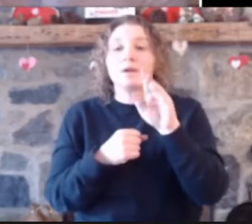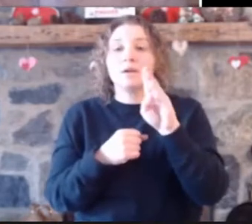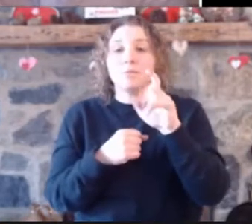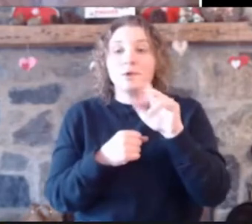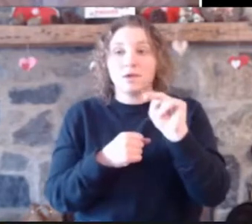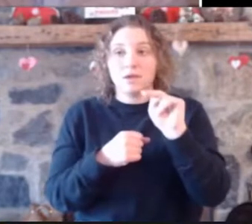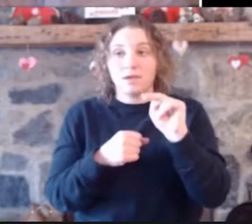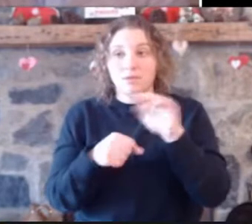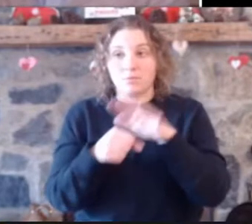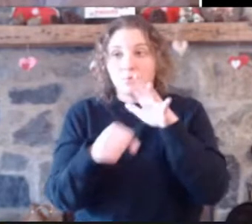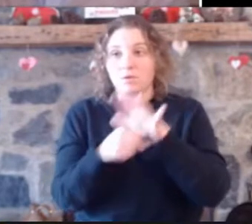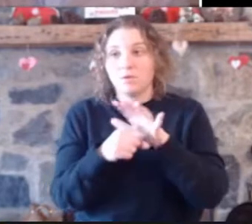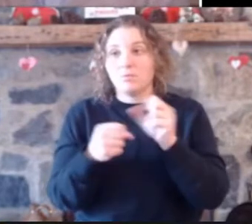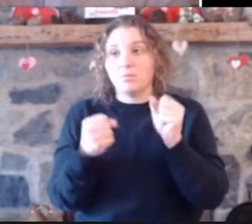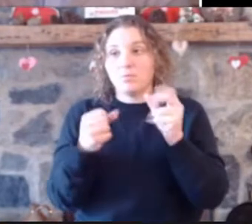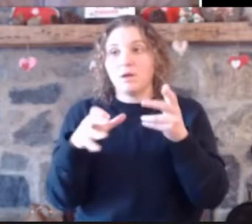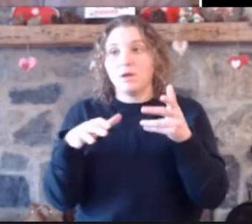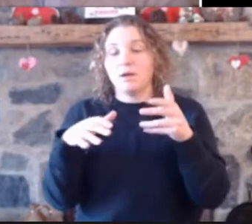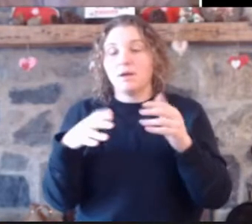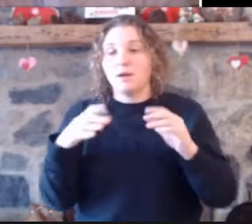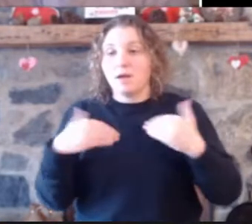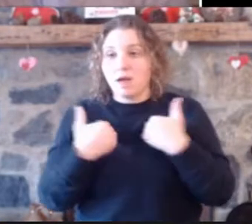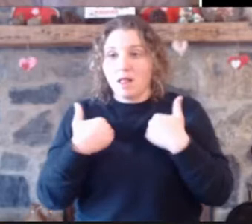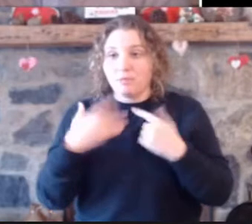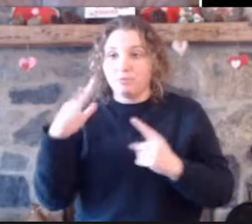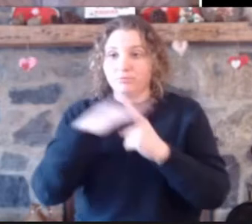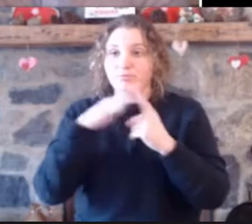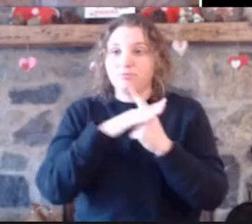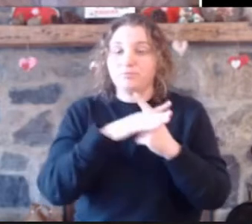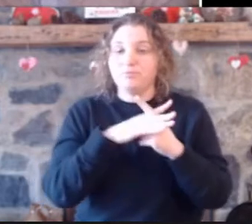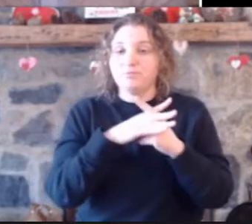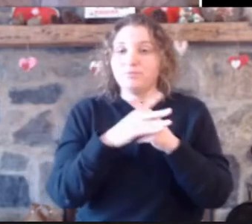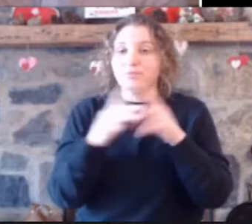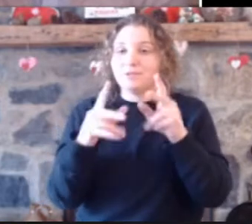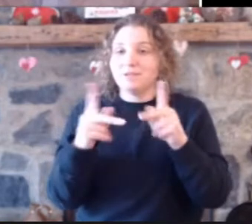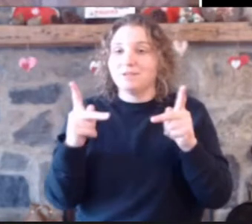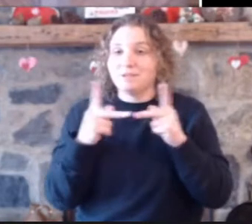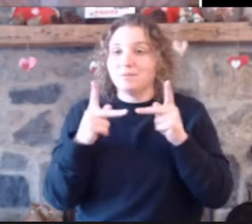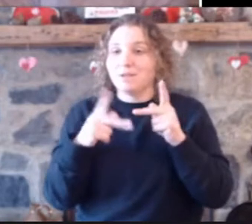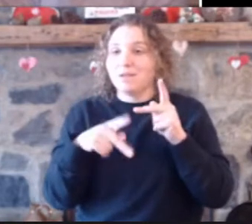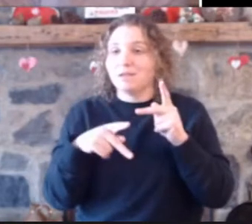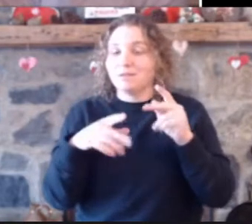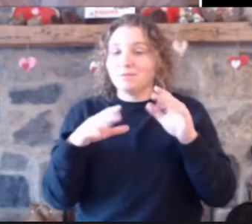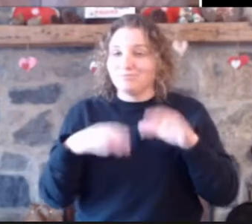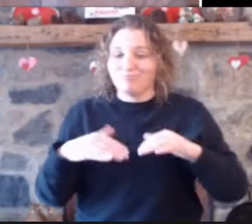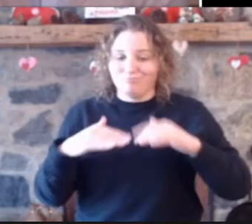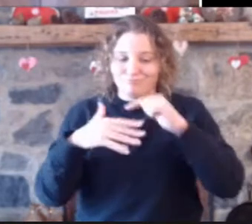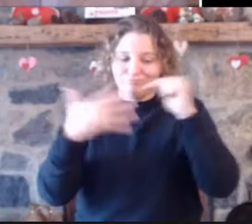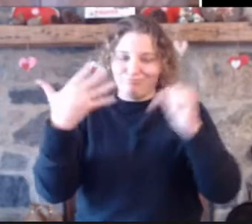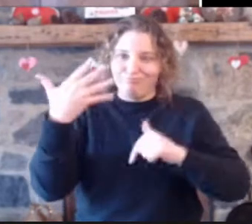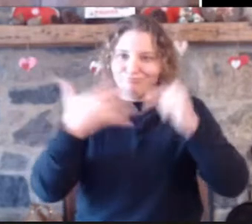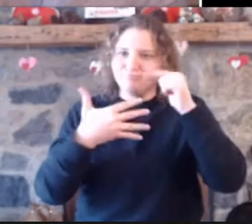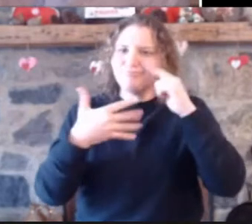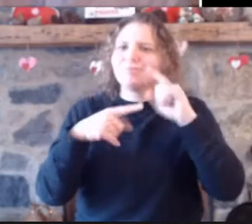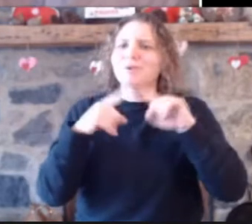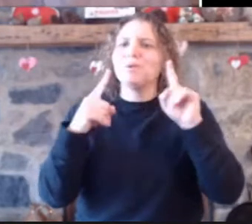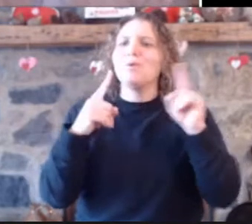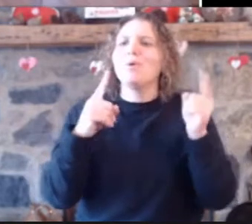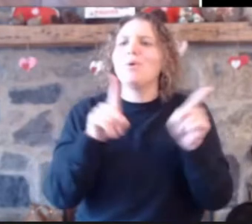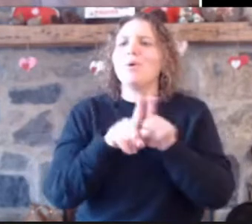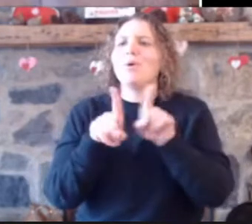the major animal phyla appearing about the same place in the geologic column. It is also a situation of